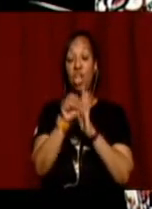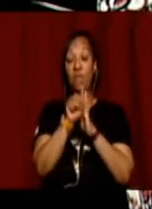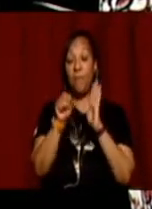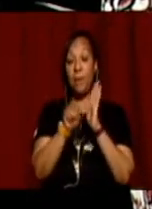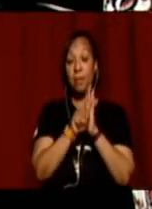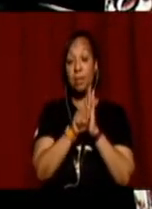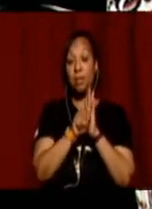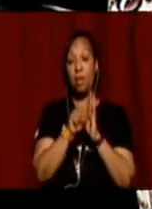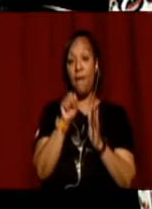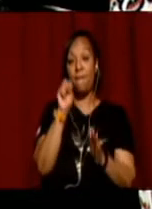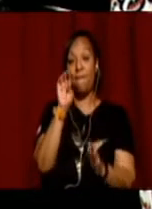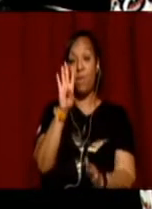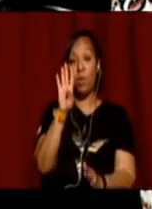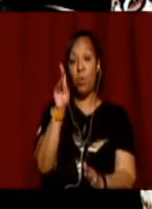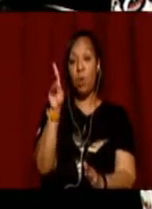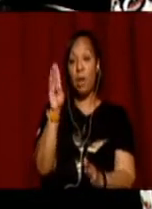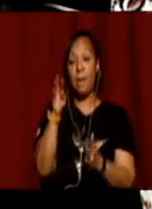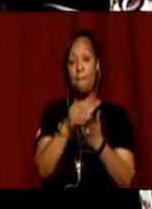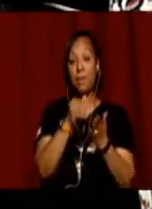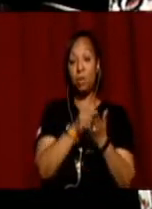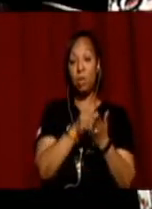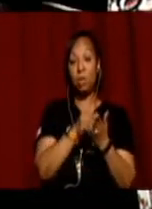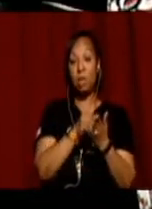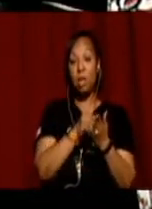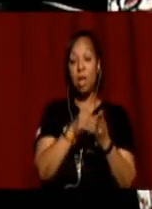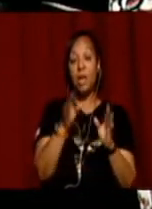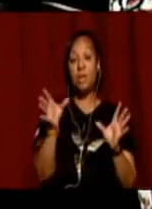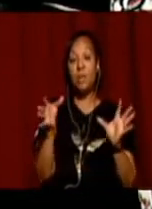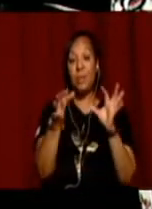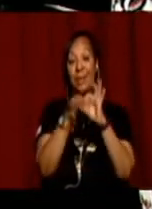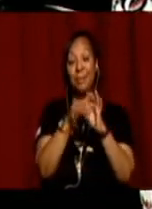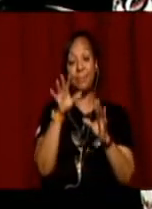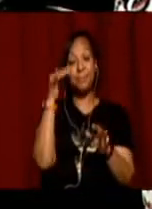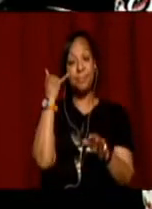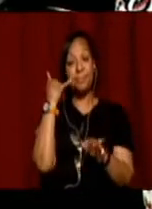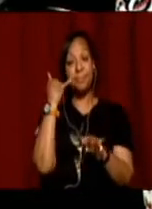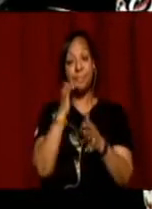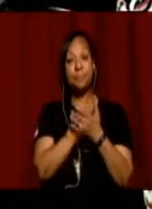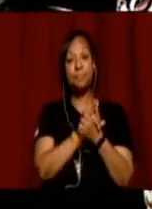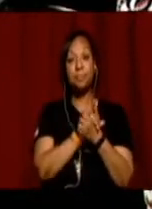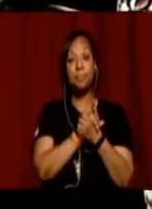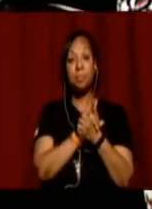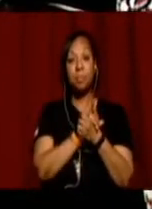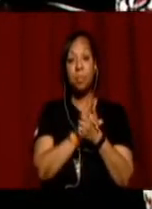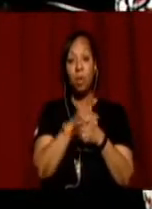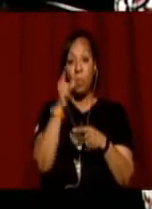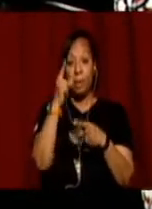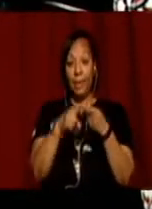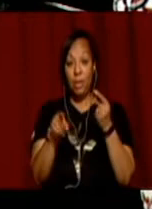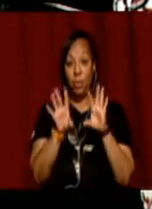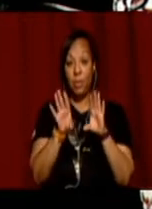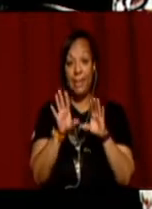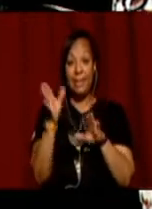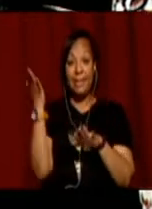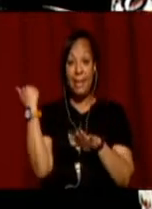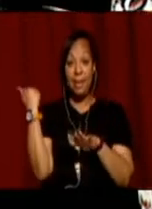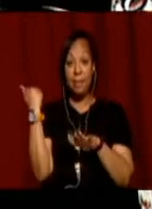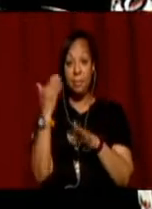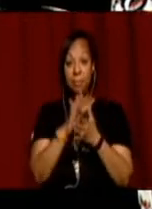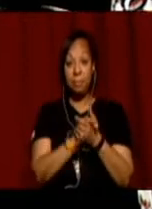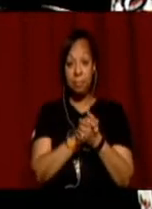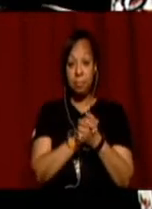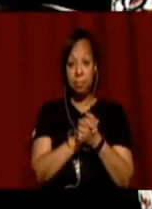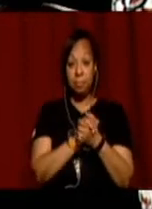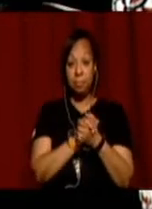think it's $41 million to do contact tracing. But as she pointed out earlier, we can't do it yet because the magnitude